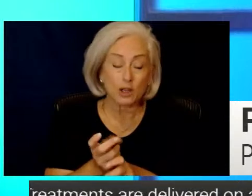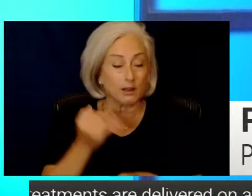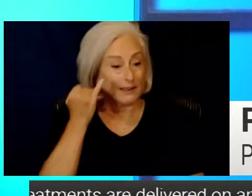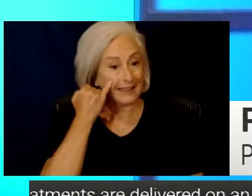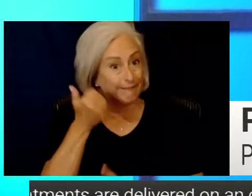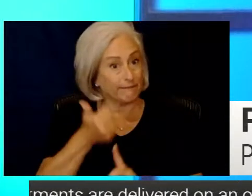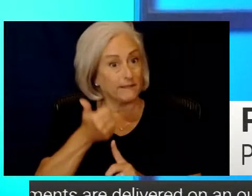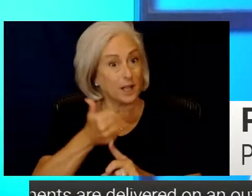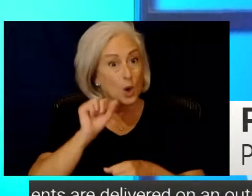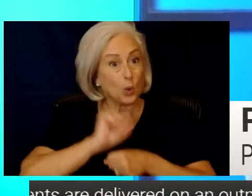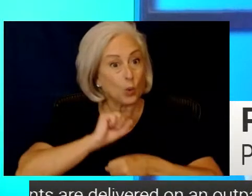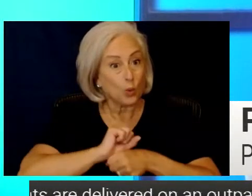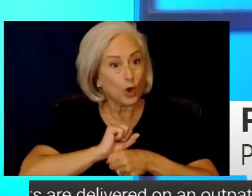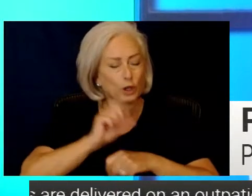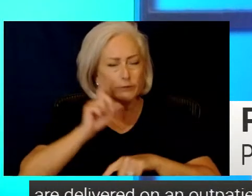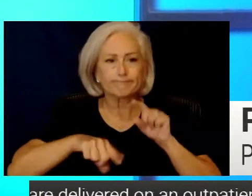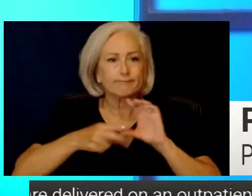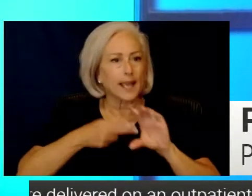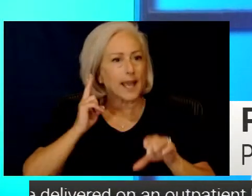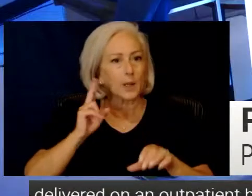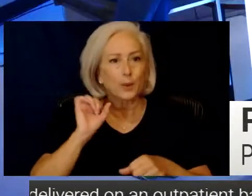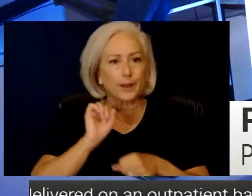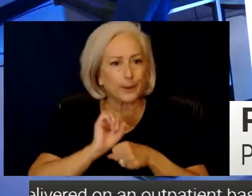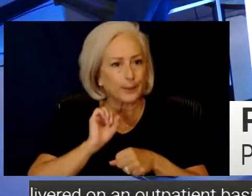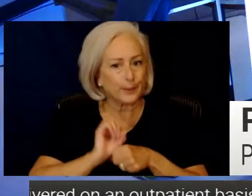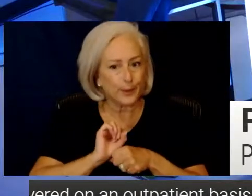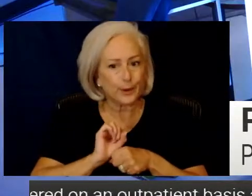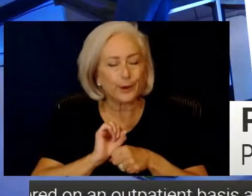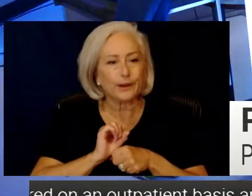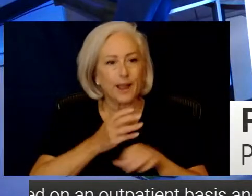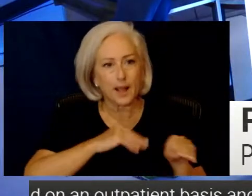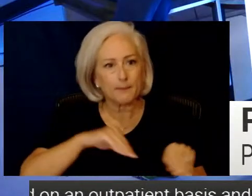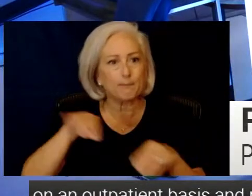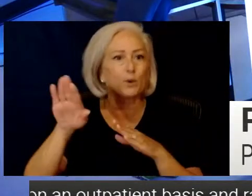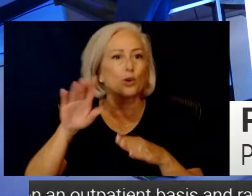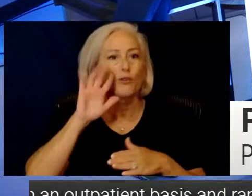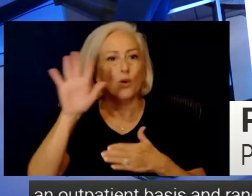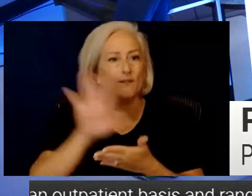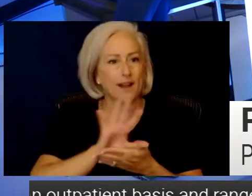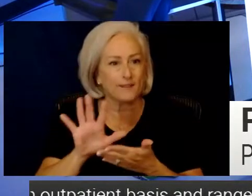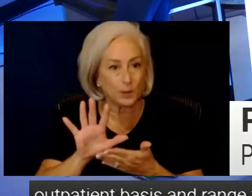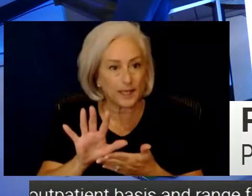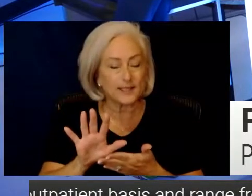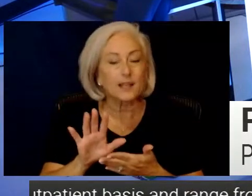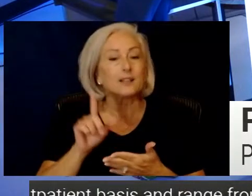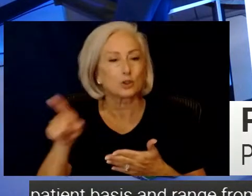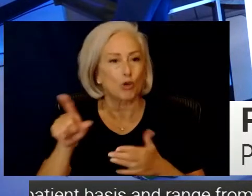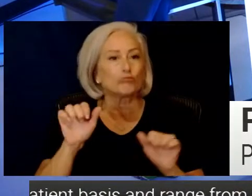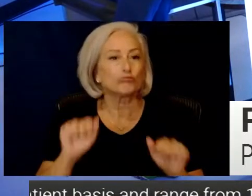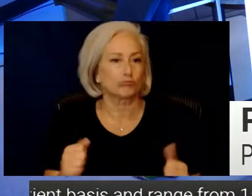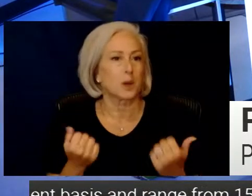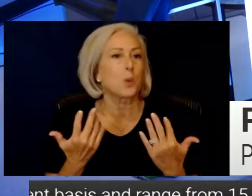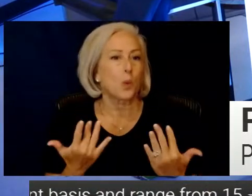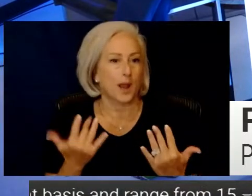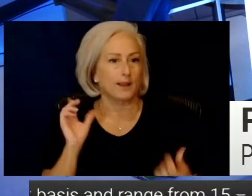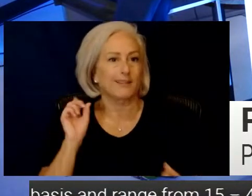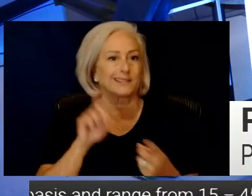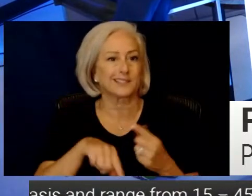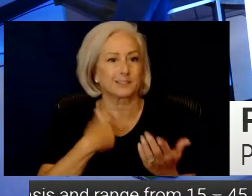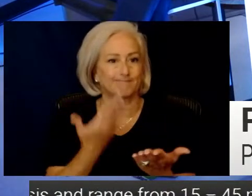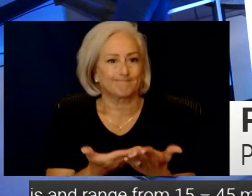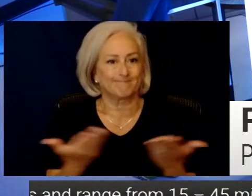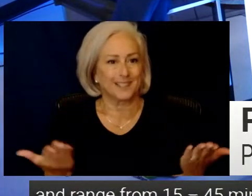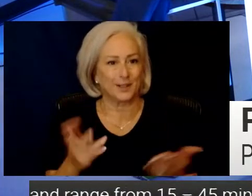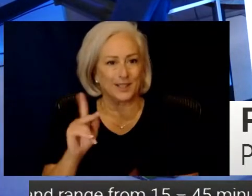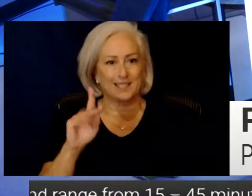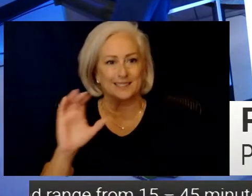was able to wait, and we were able to give her the treatment she needed. Yeah, that is great. So I'm going to ask all three of you to help me answer this question, all right? How did the first